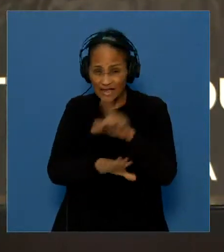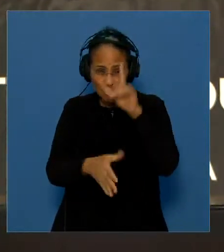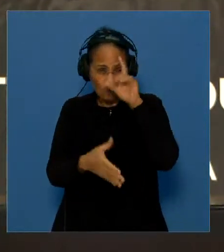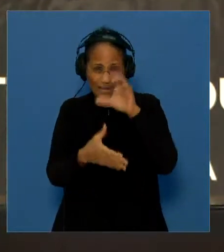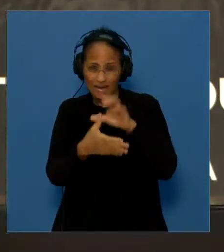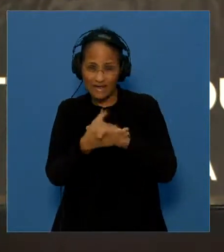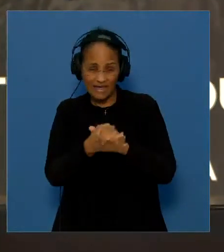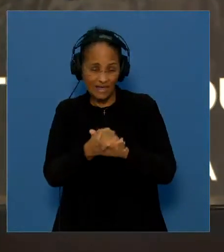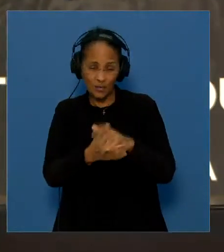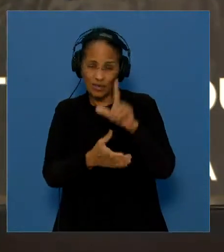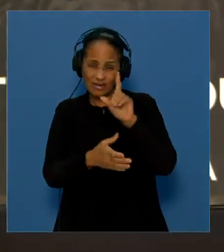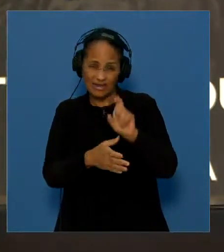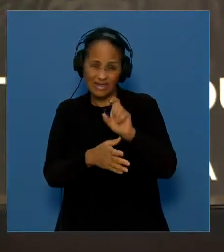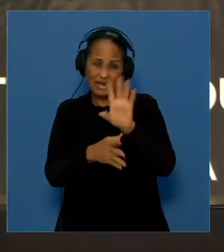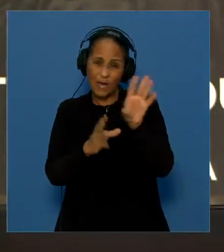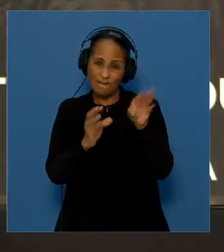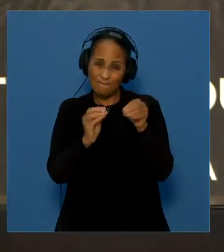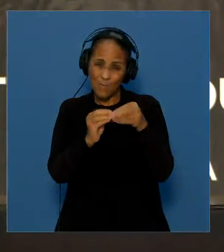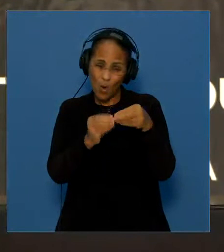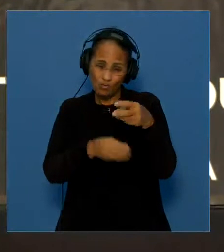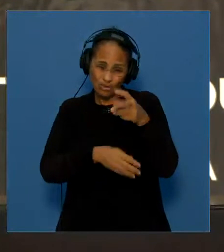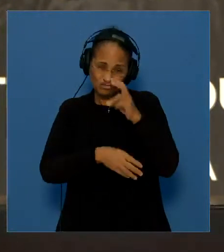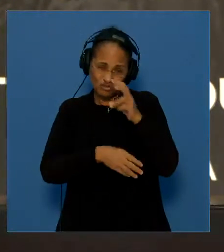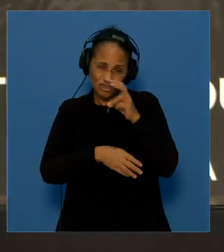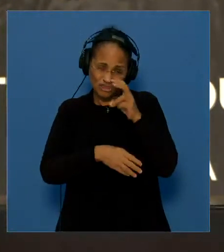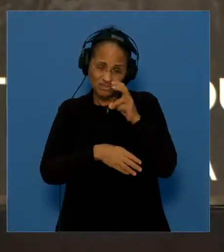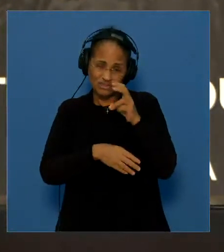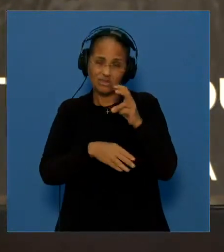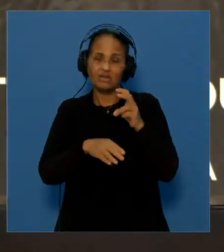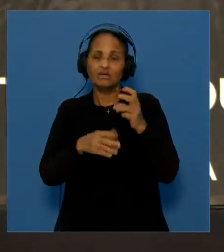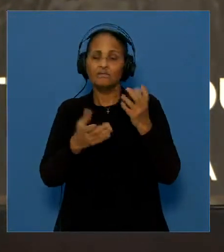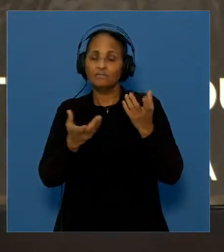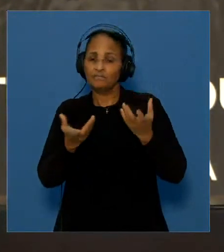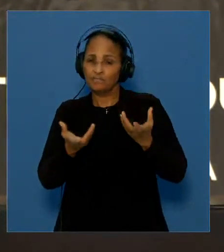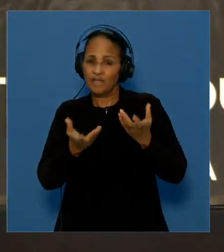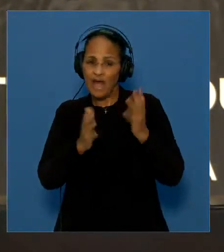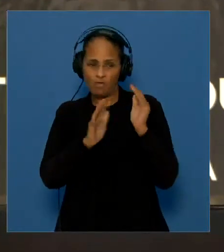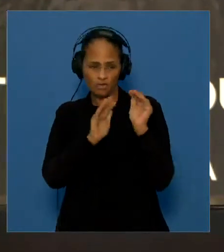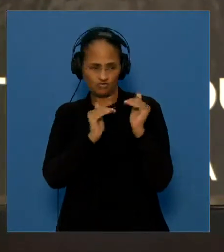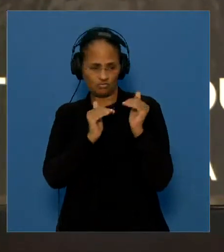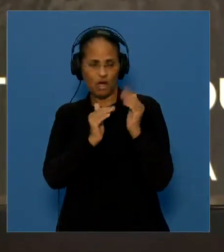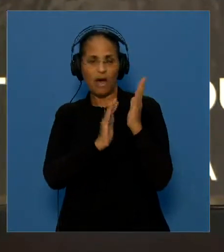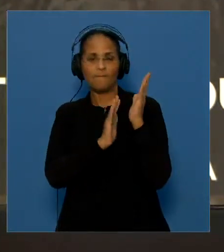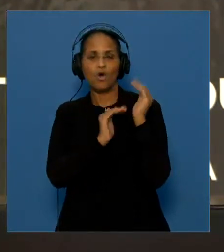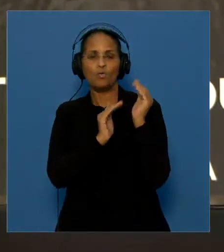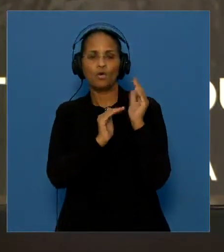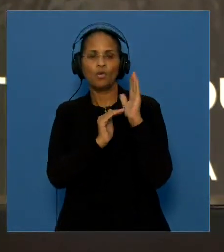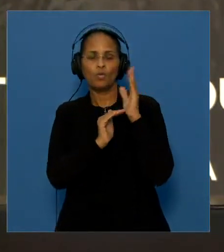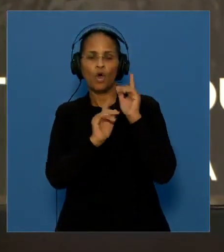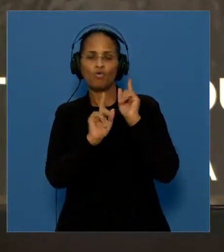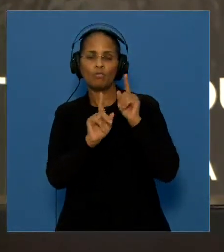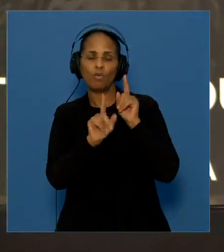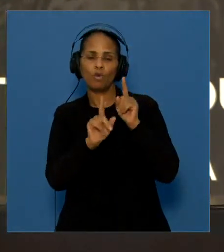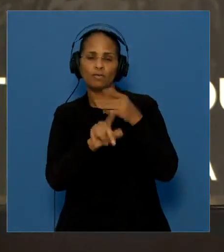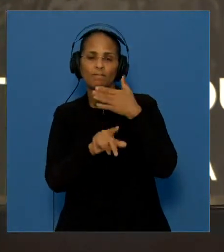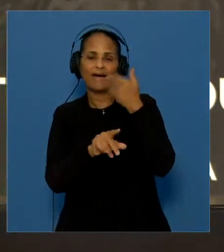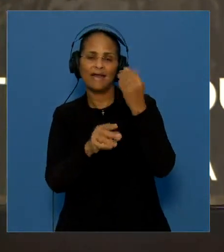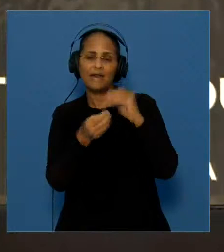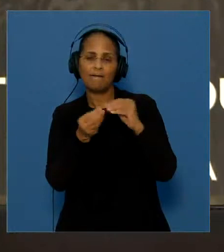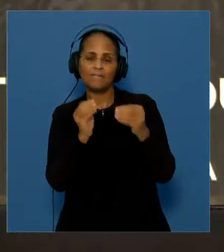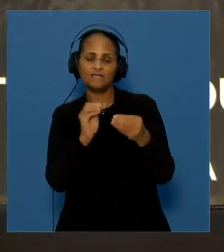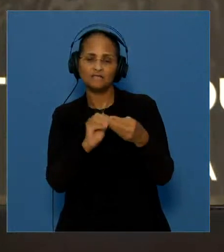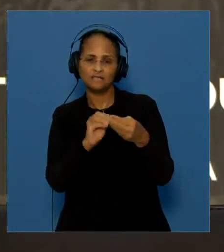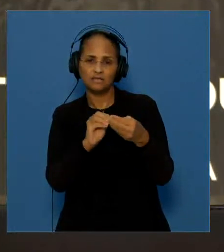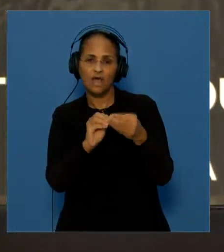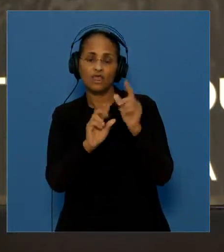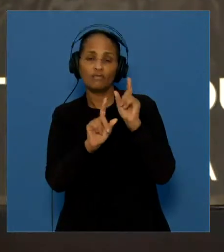have to implement further restrictions than we have done already. As I said, I'm hopeful that we'll be able to report better numbers in the future. The